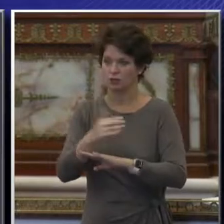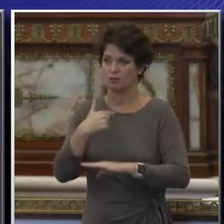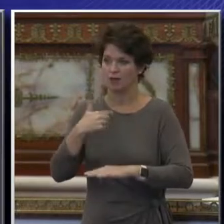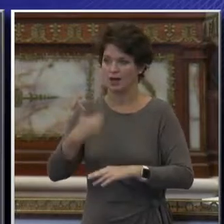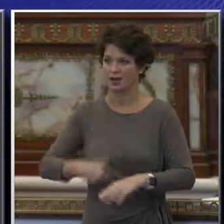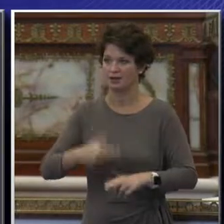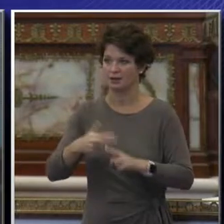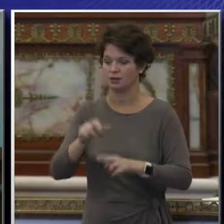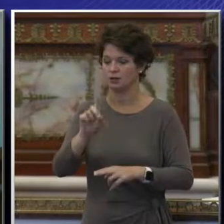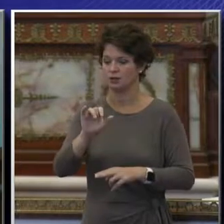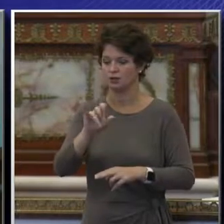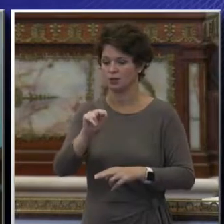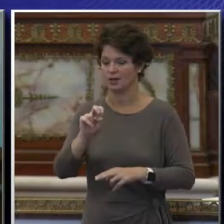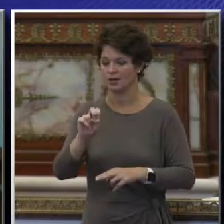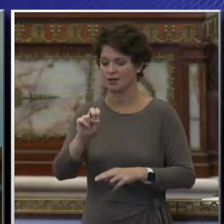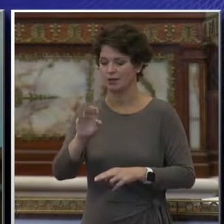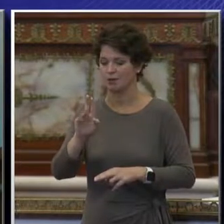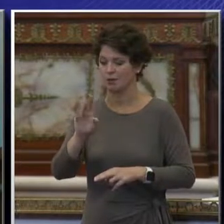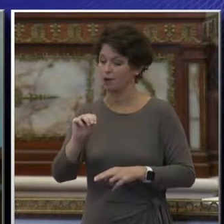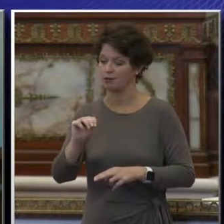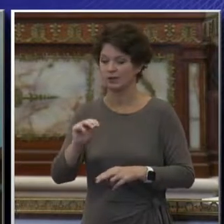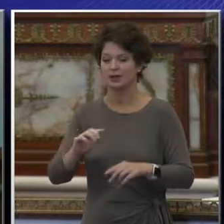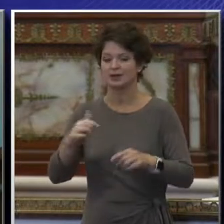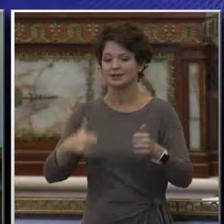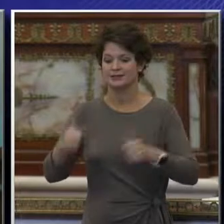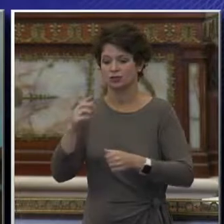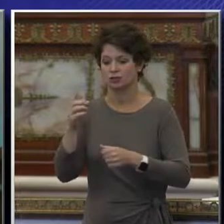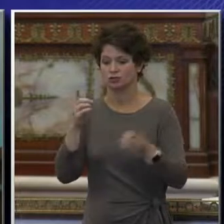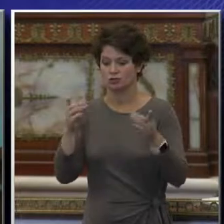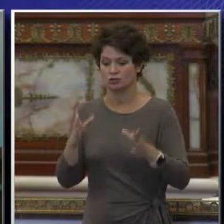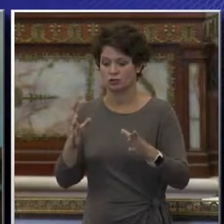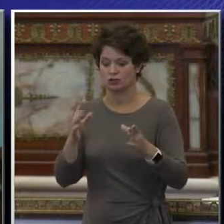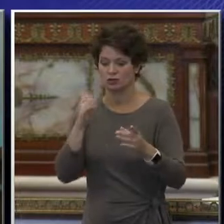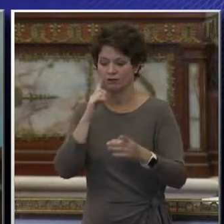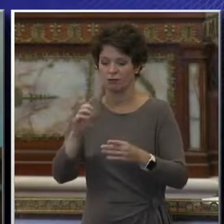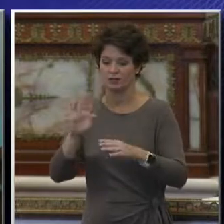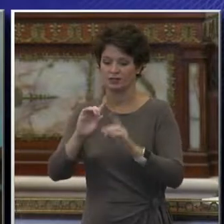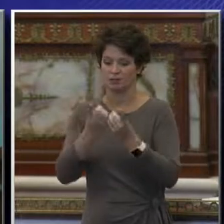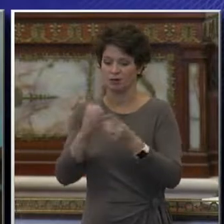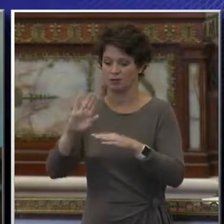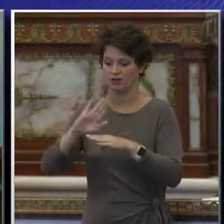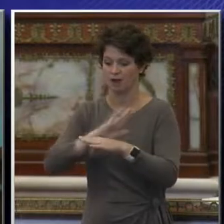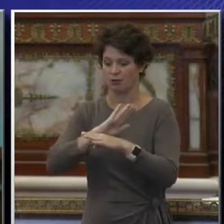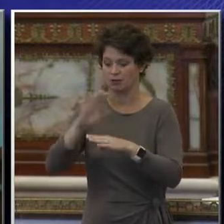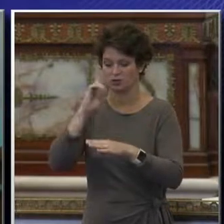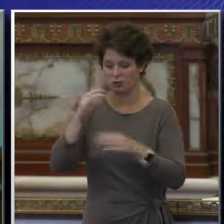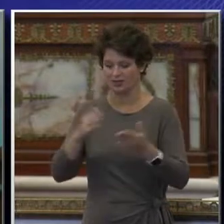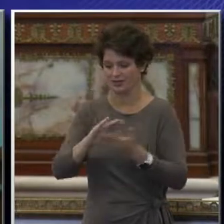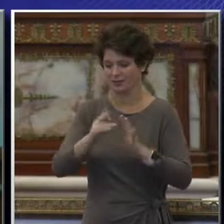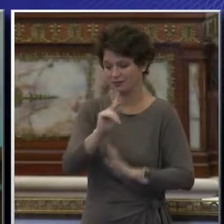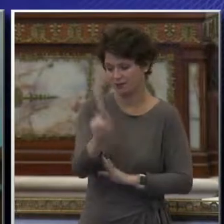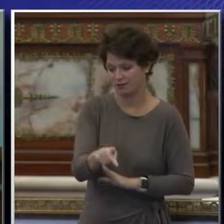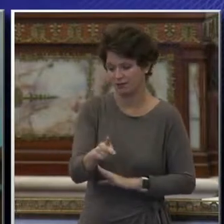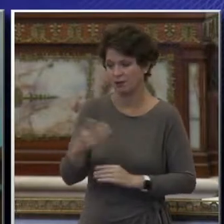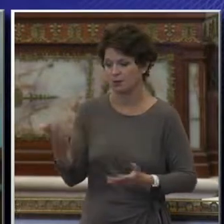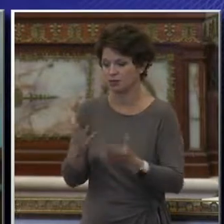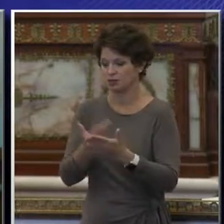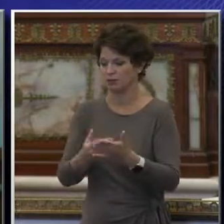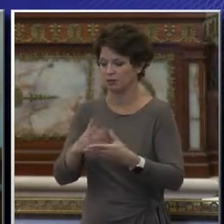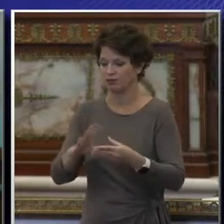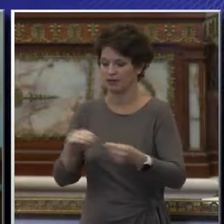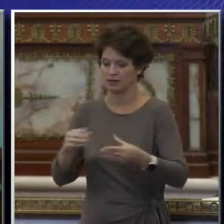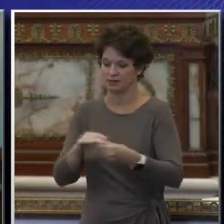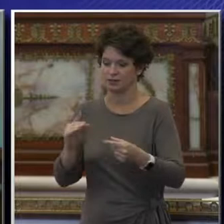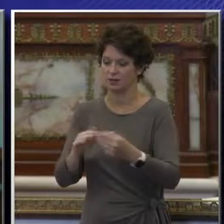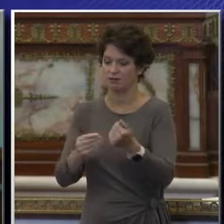name is Dwayne Bohm, and I am the Senior Deputy Director with the Department of Commerce. I'm here this afternoon to provide testimony in support of